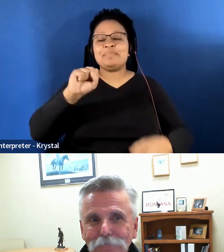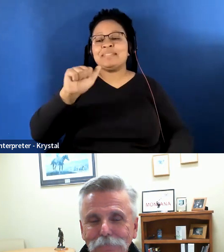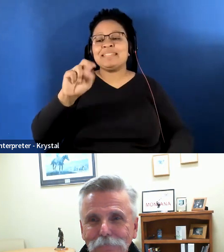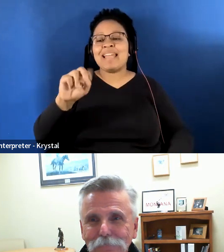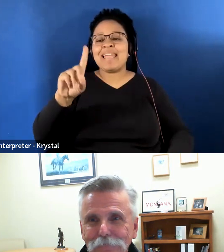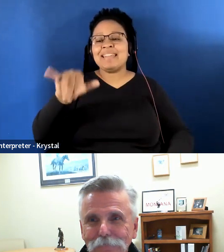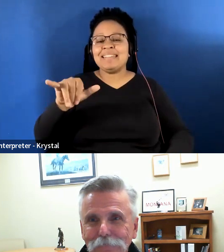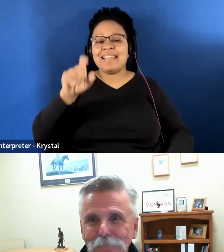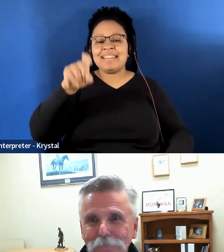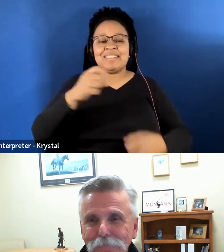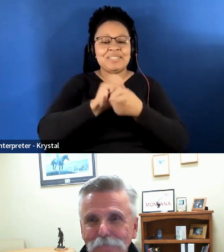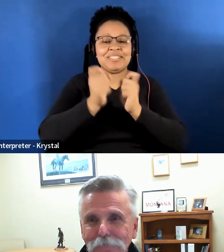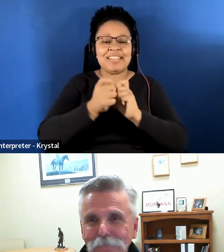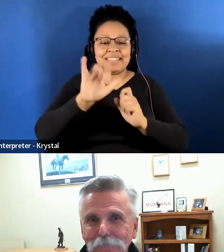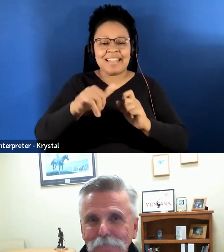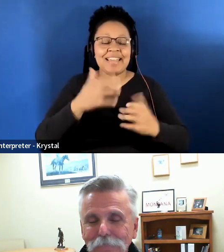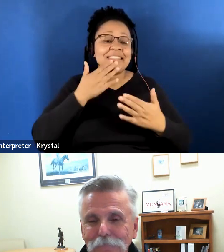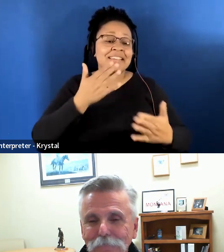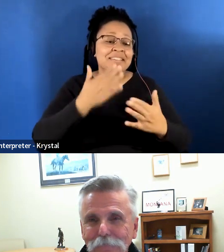So thank you.